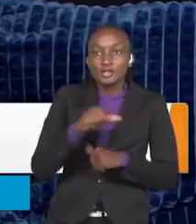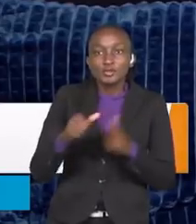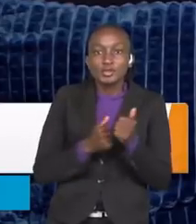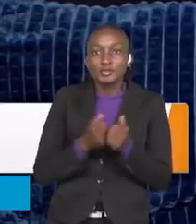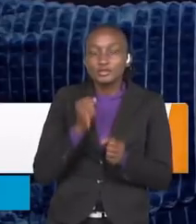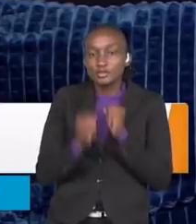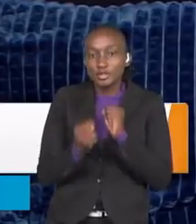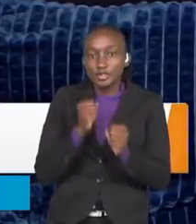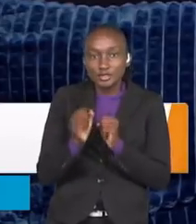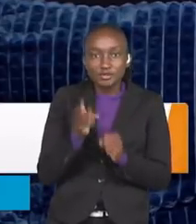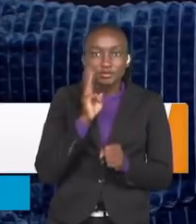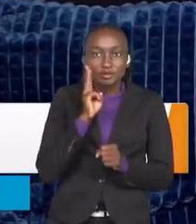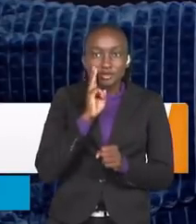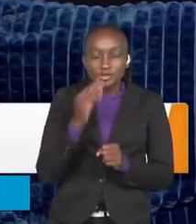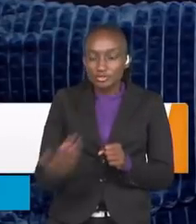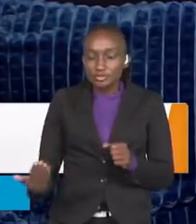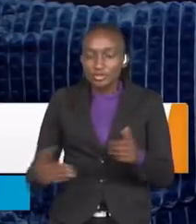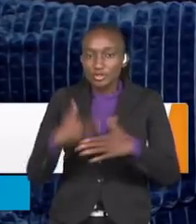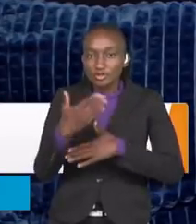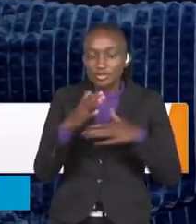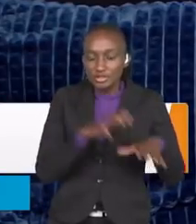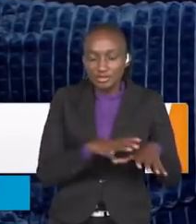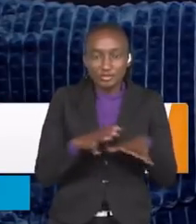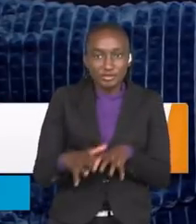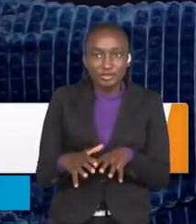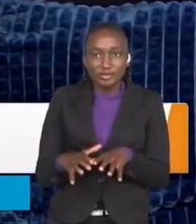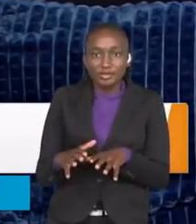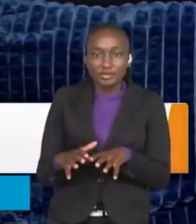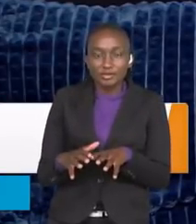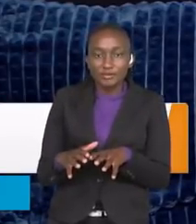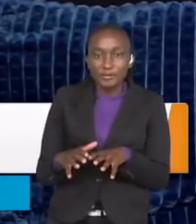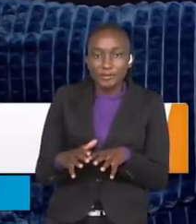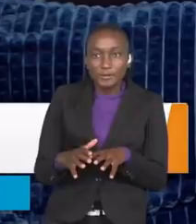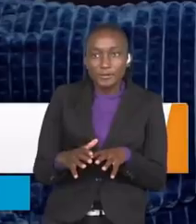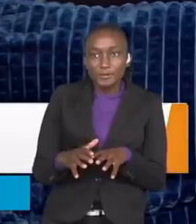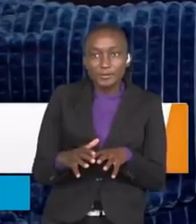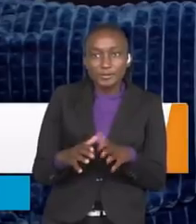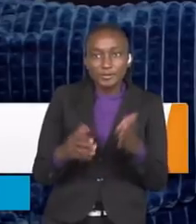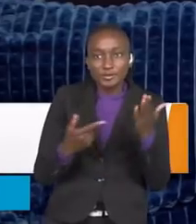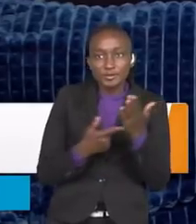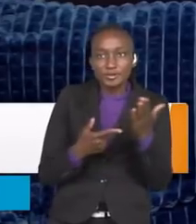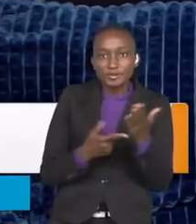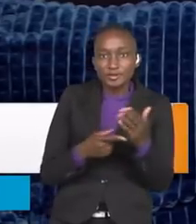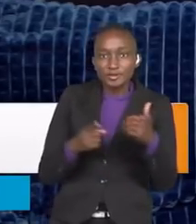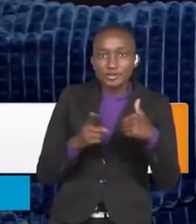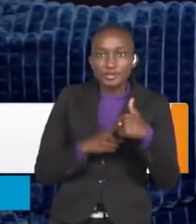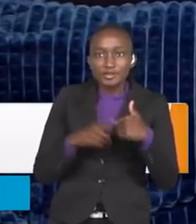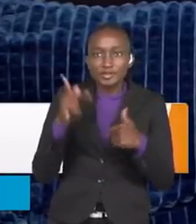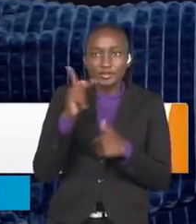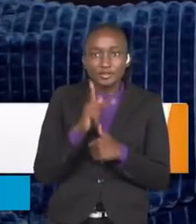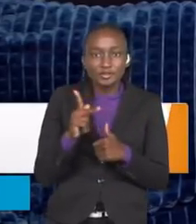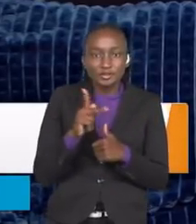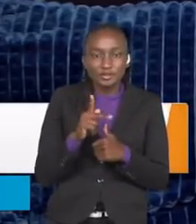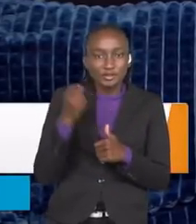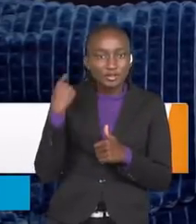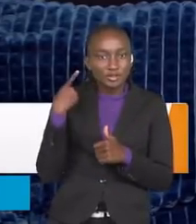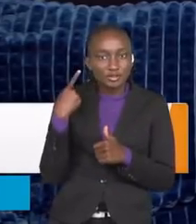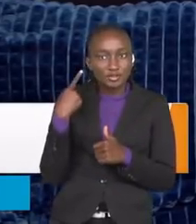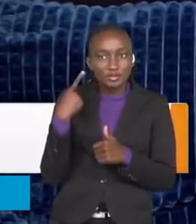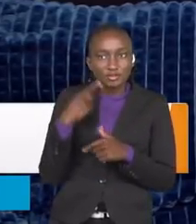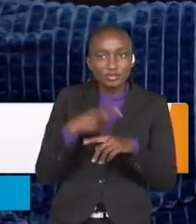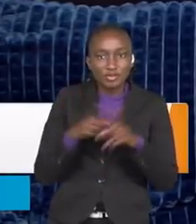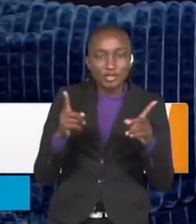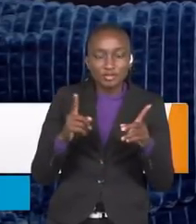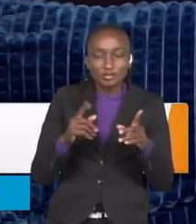water. Kids out here suffer big time, and this conspicuous digits like 6K. So it really don't understand, but she'll be